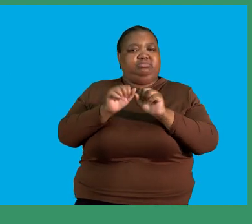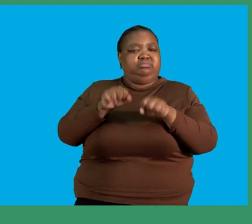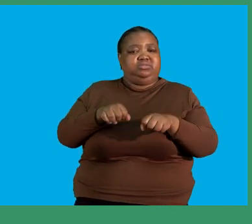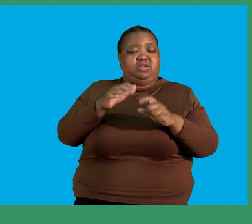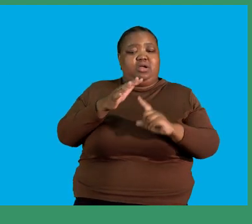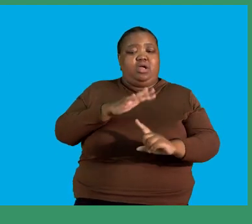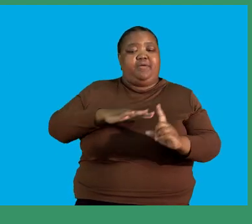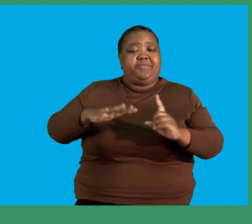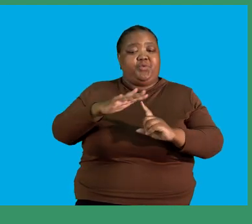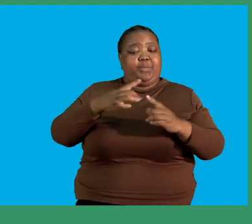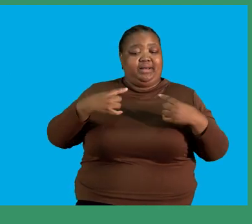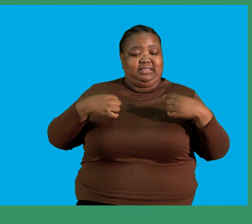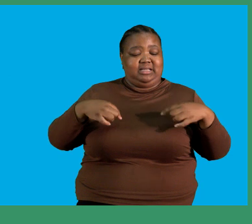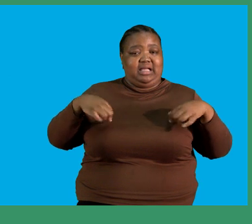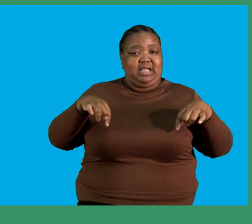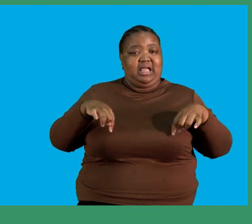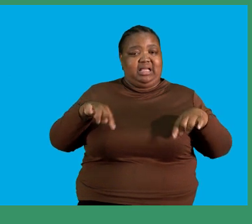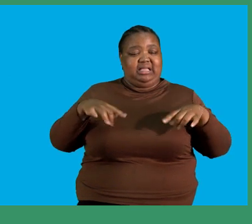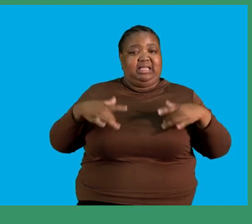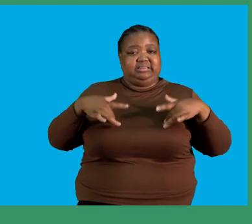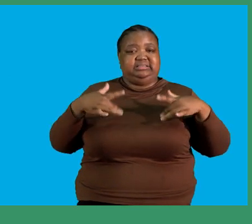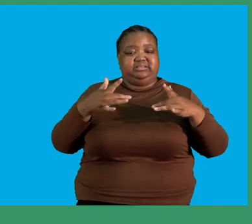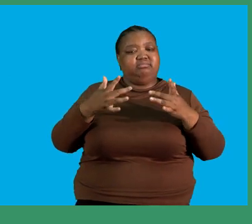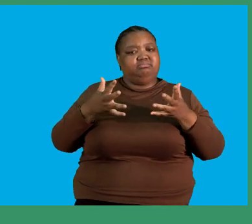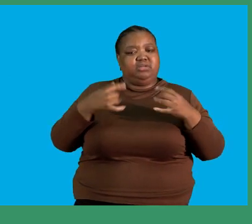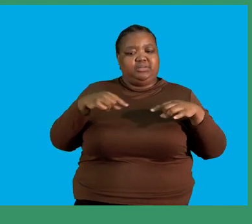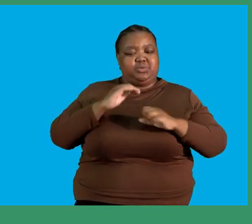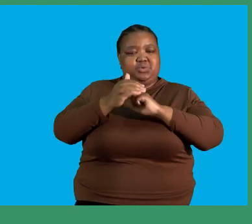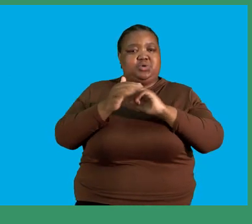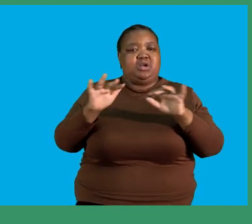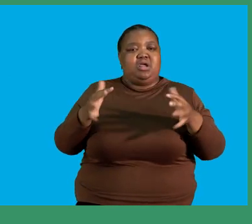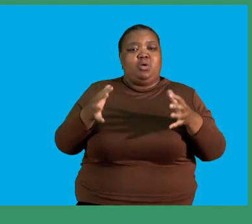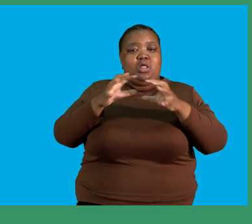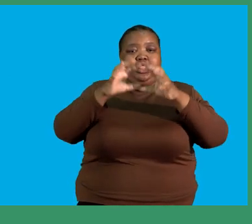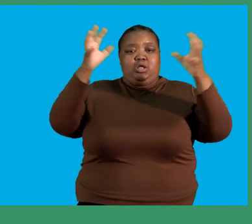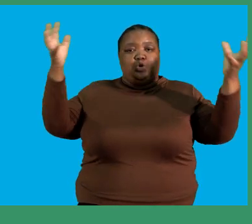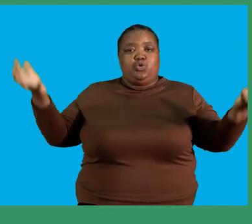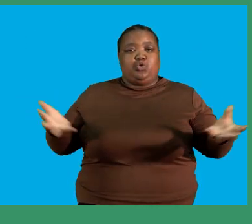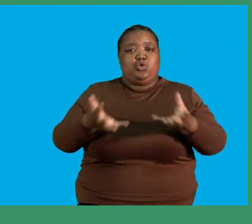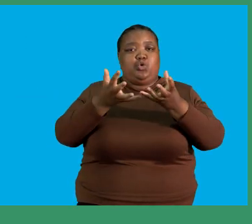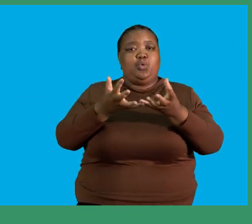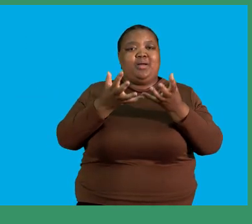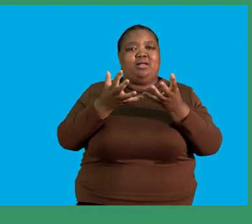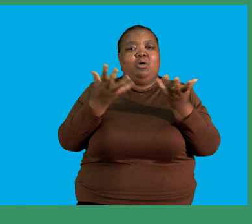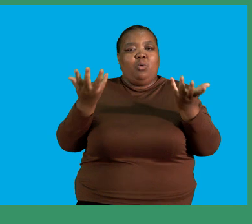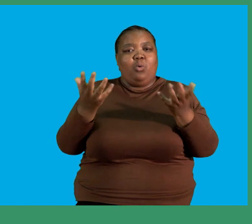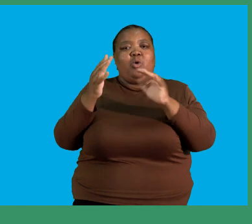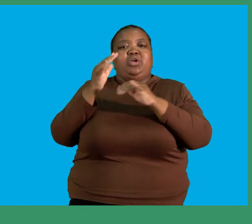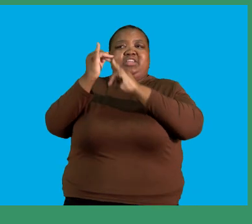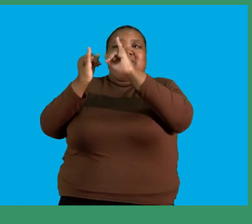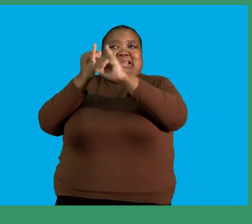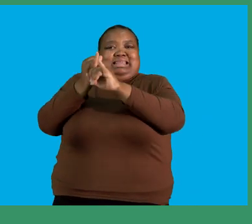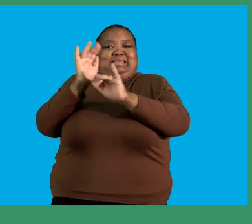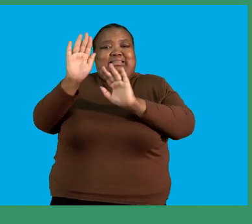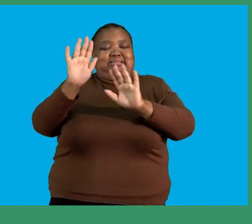environment rather in which we live in. We then have the global, which is also called the international, where